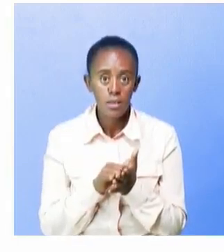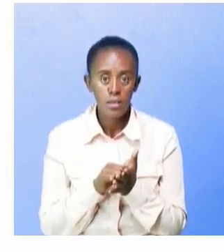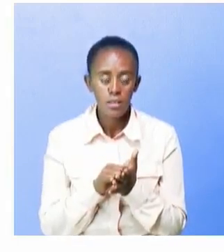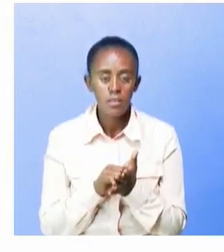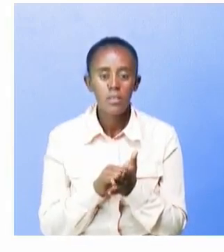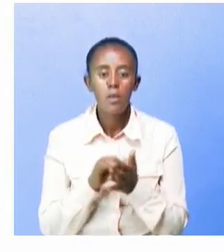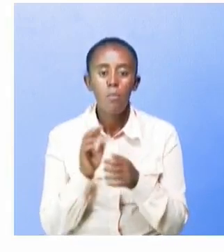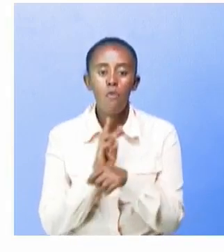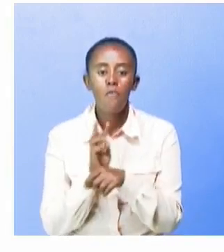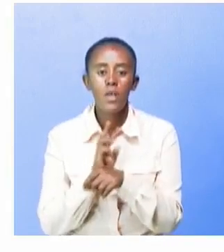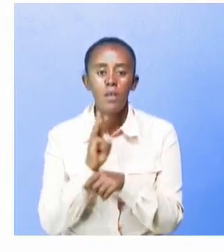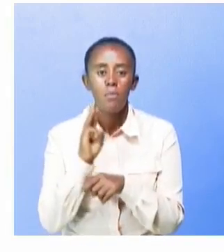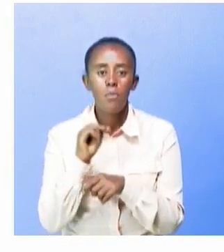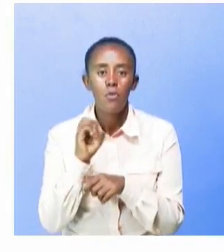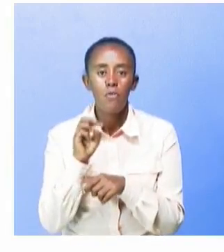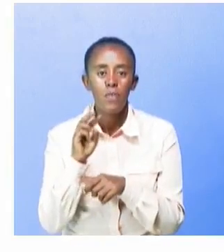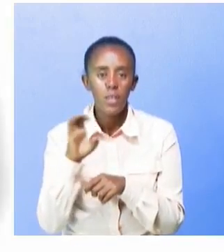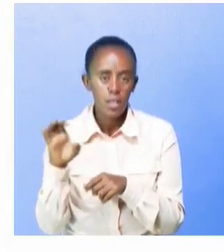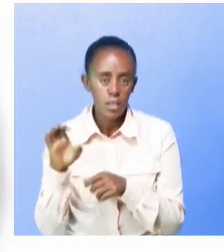movie